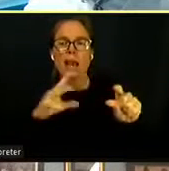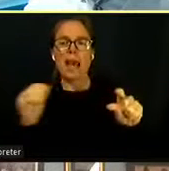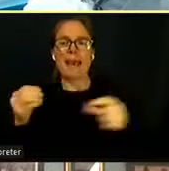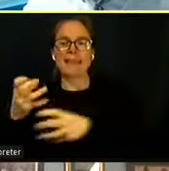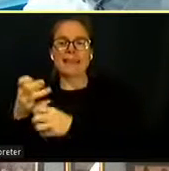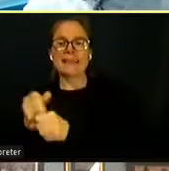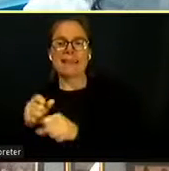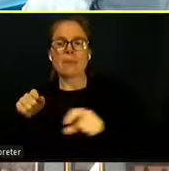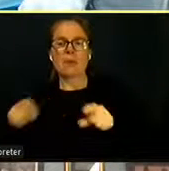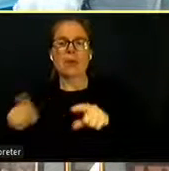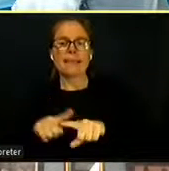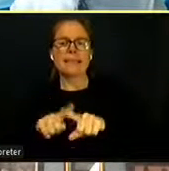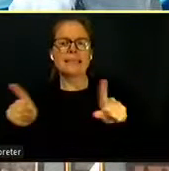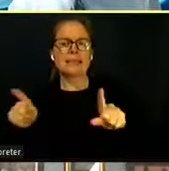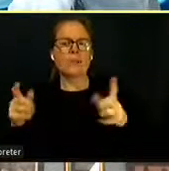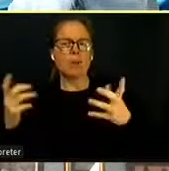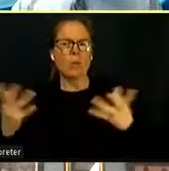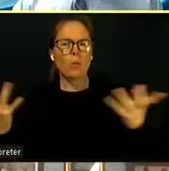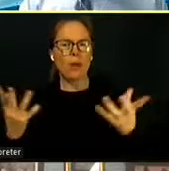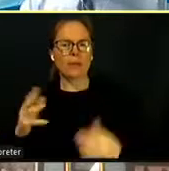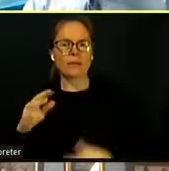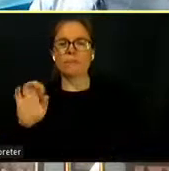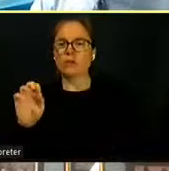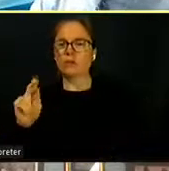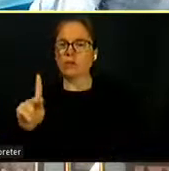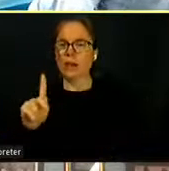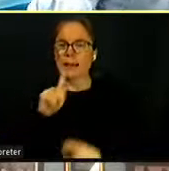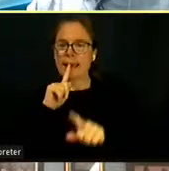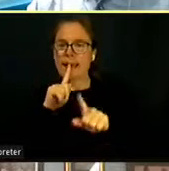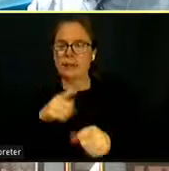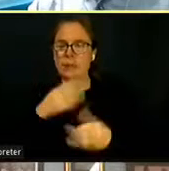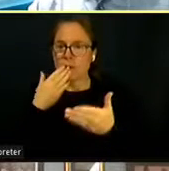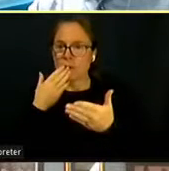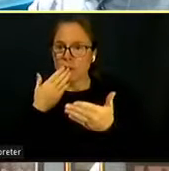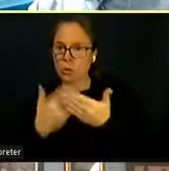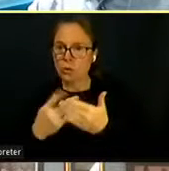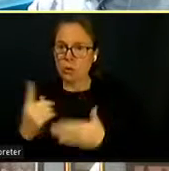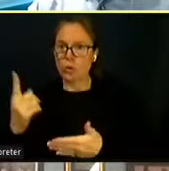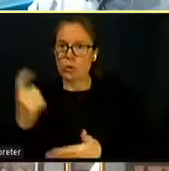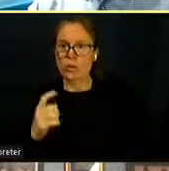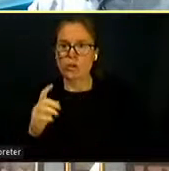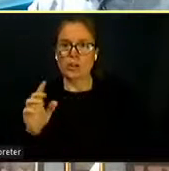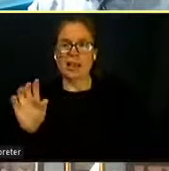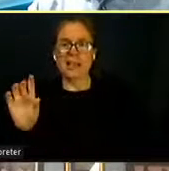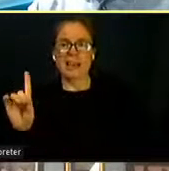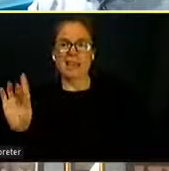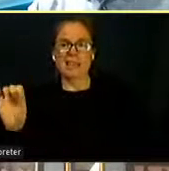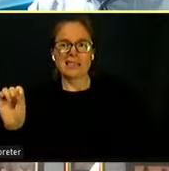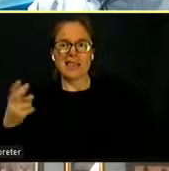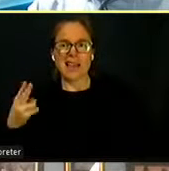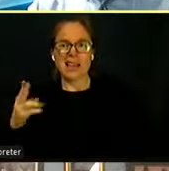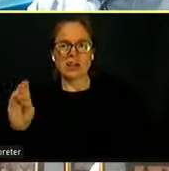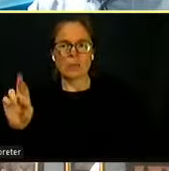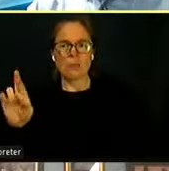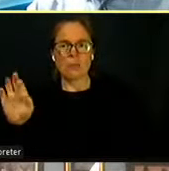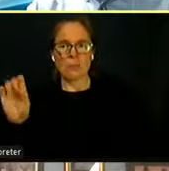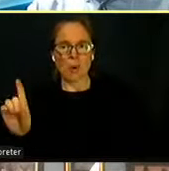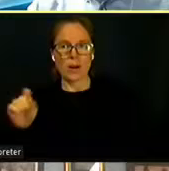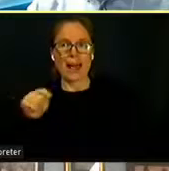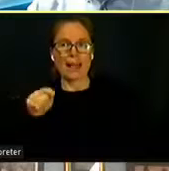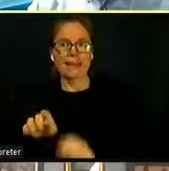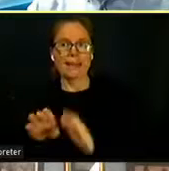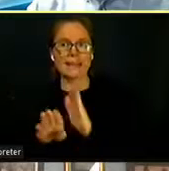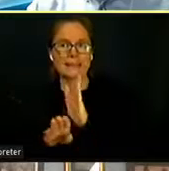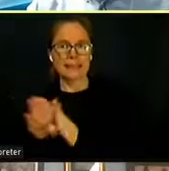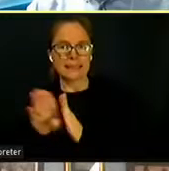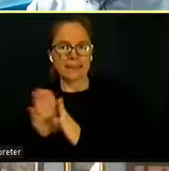Thank you, Latricia. That is a very good question. The budget dashboard is actually developed based on the